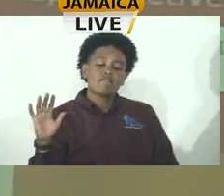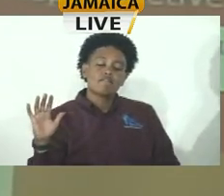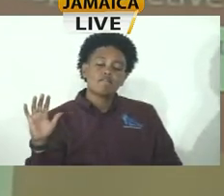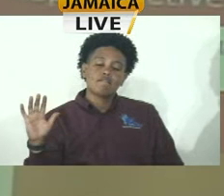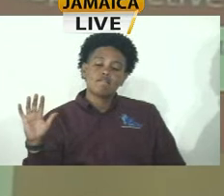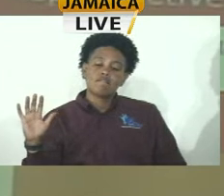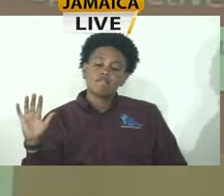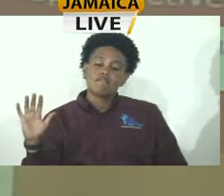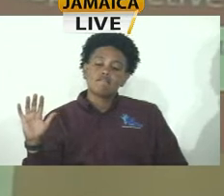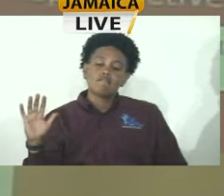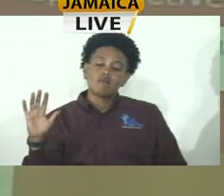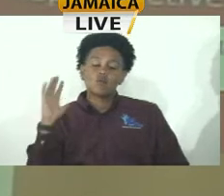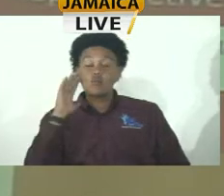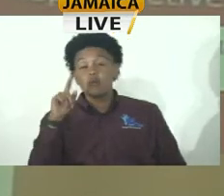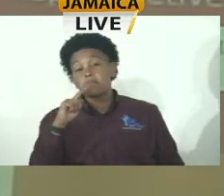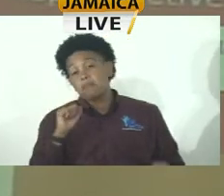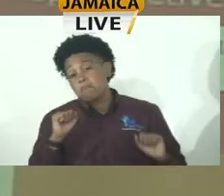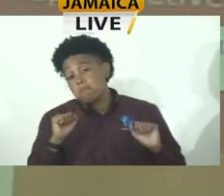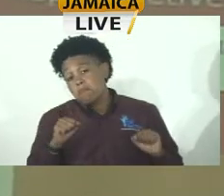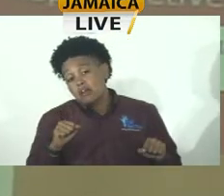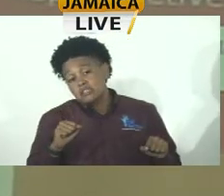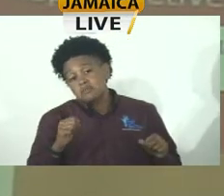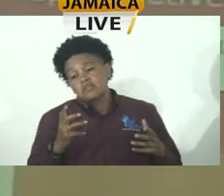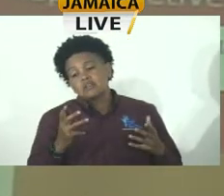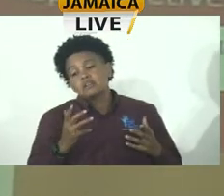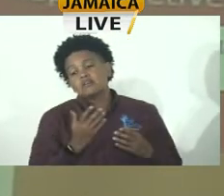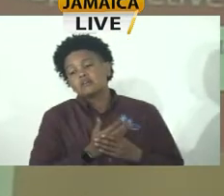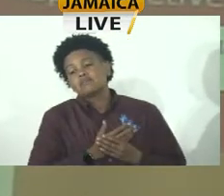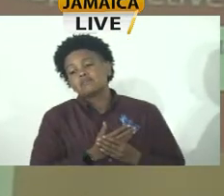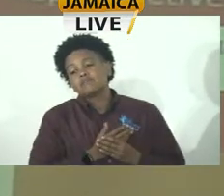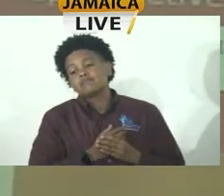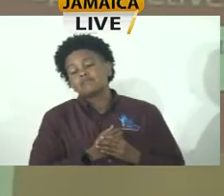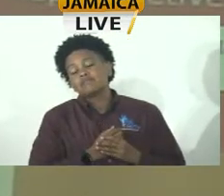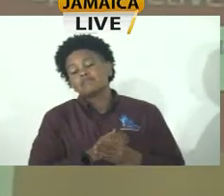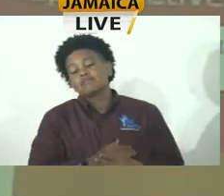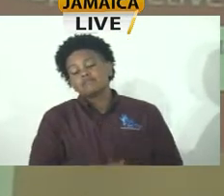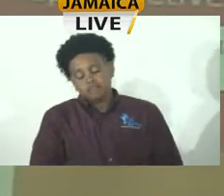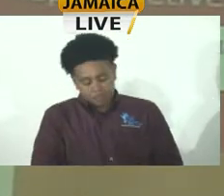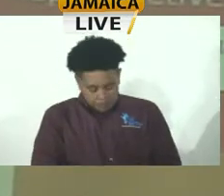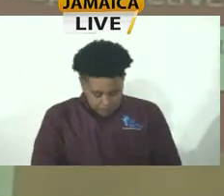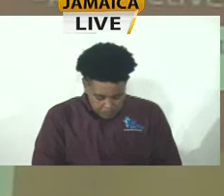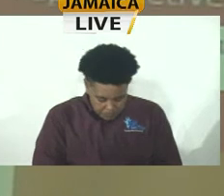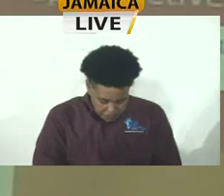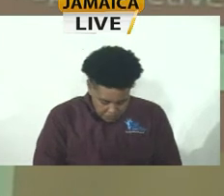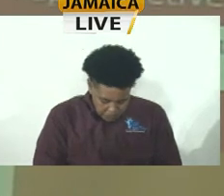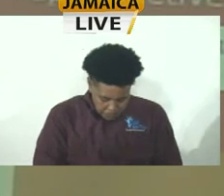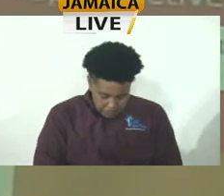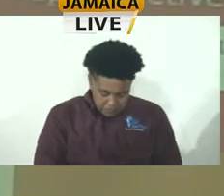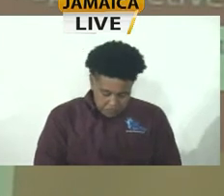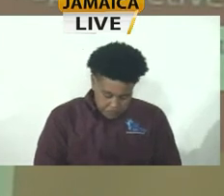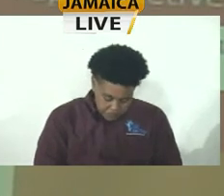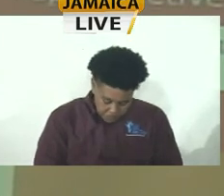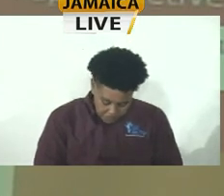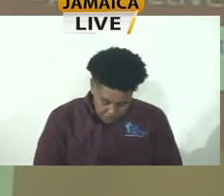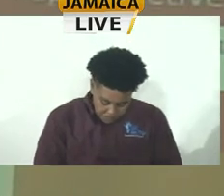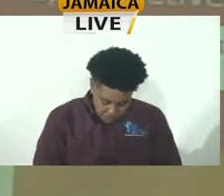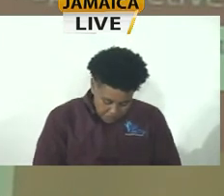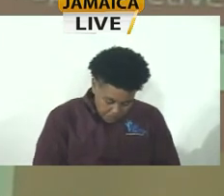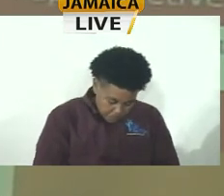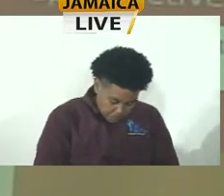be probable that if there were to be an event that created a spike